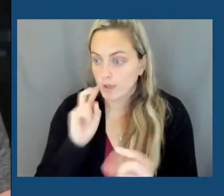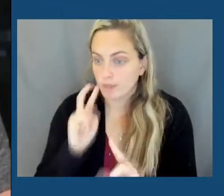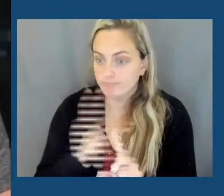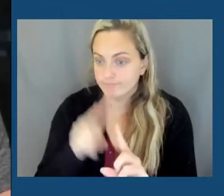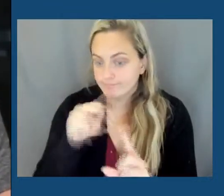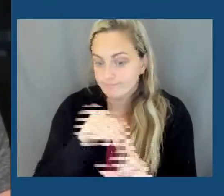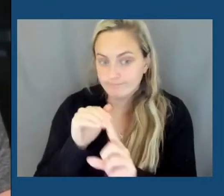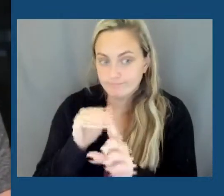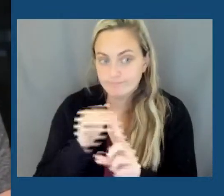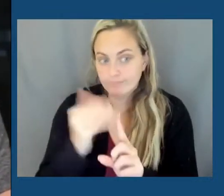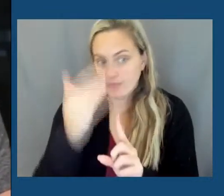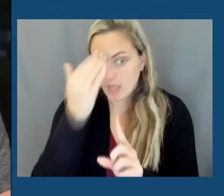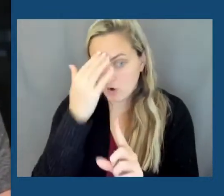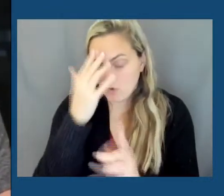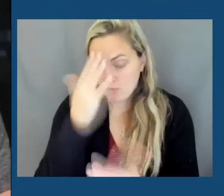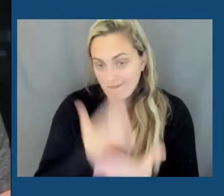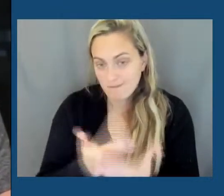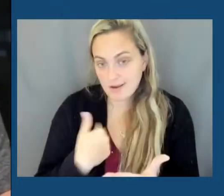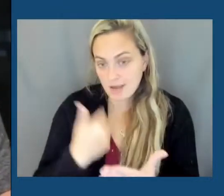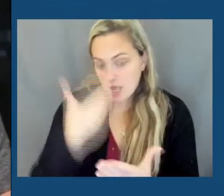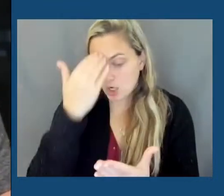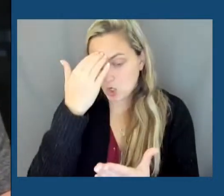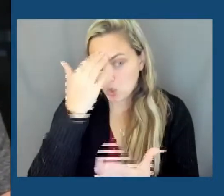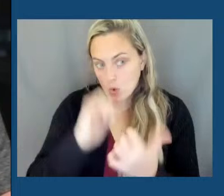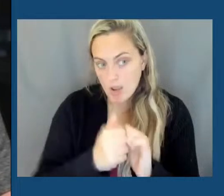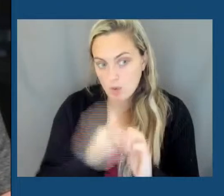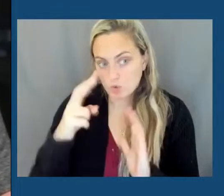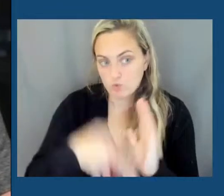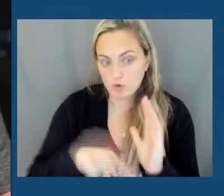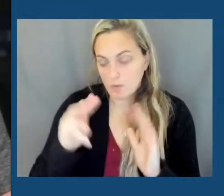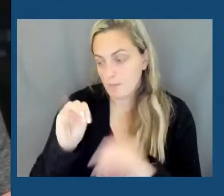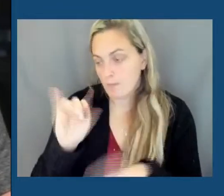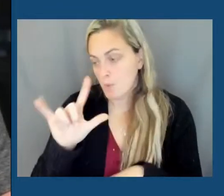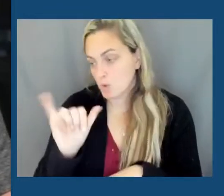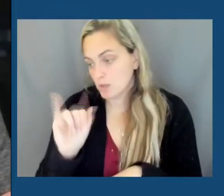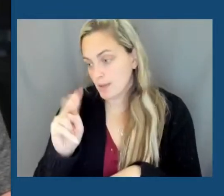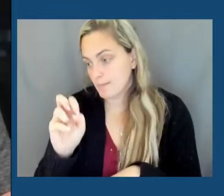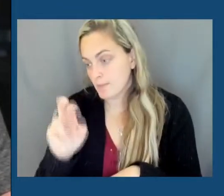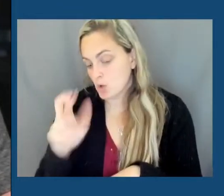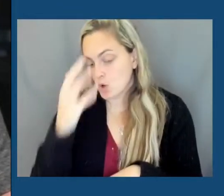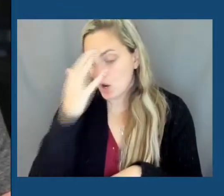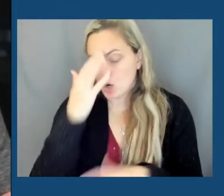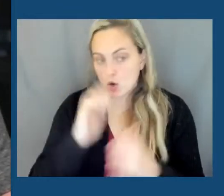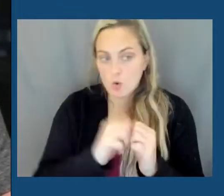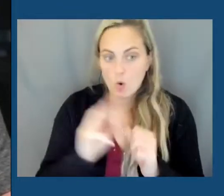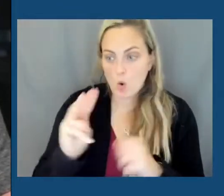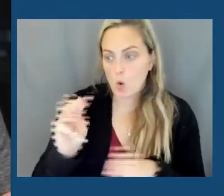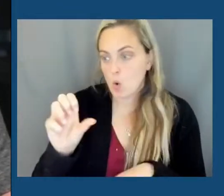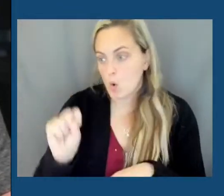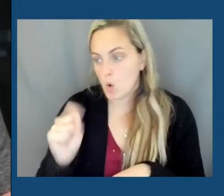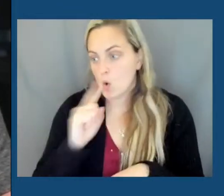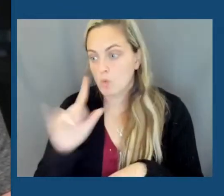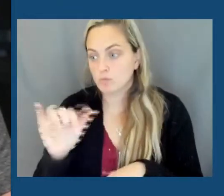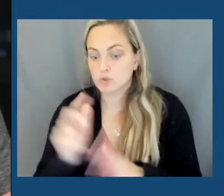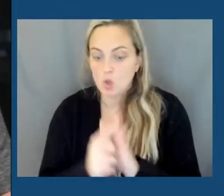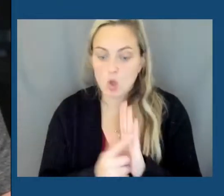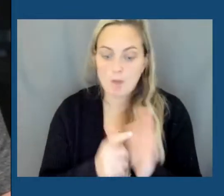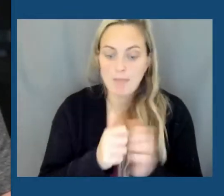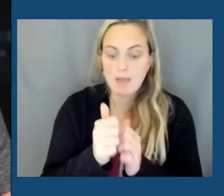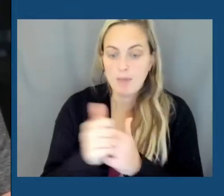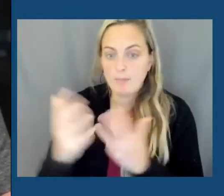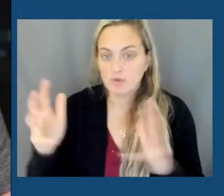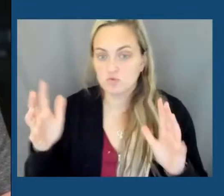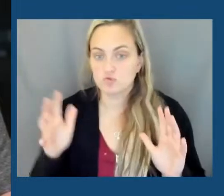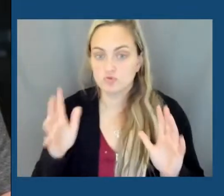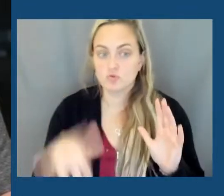people, I know for a fact that I know how to read the multimeter. I know for a fact that I know Ohm's law. I know Kirchhoff's law. I passed these tests. Here's what I